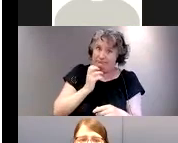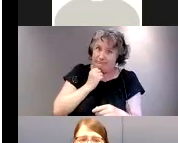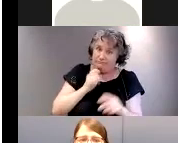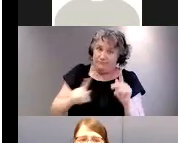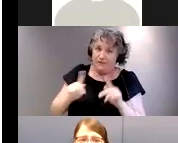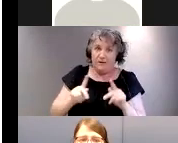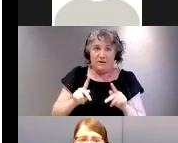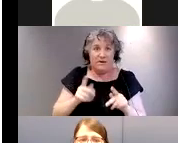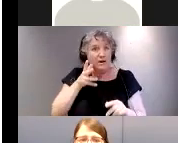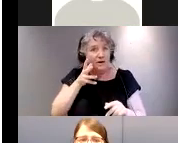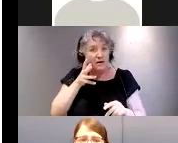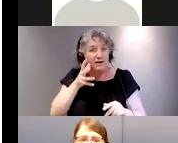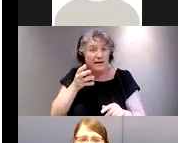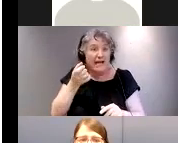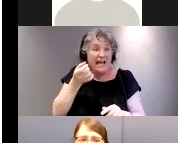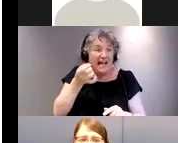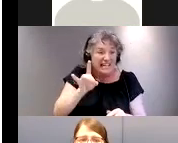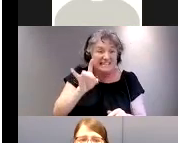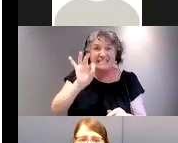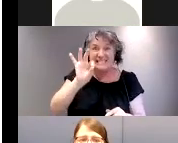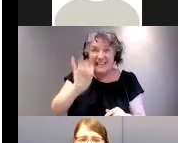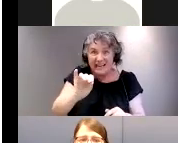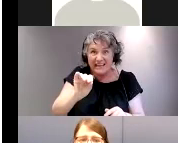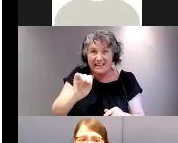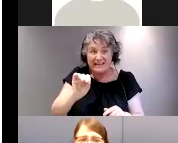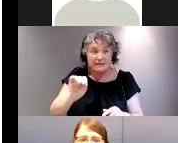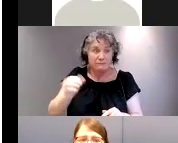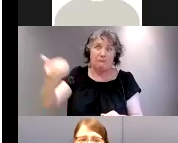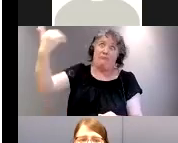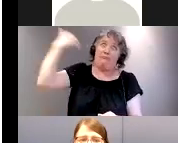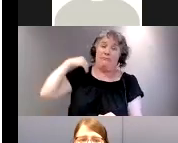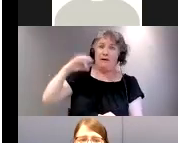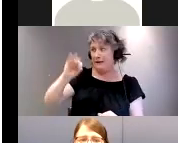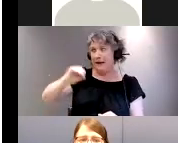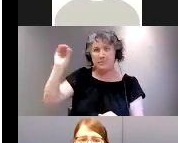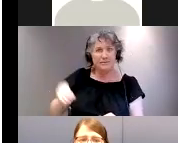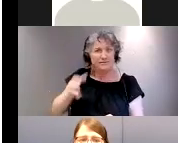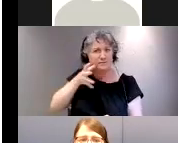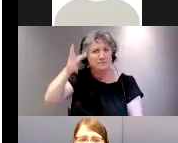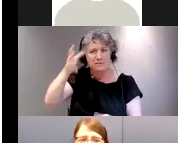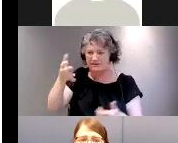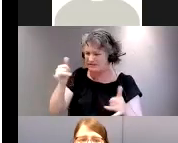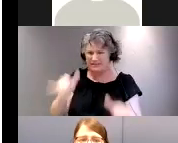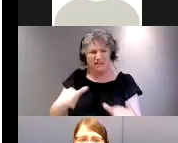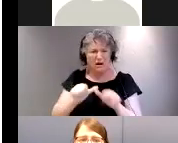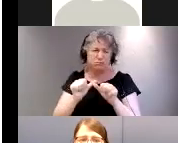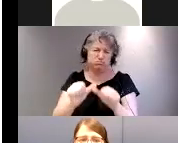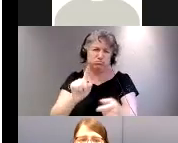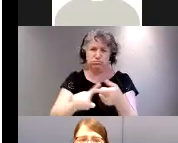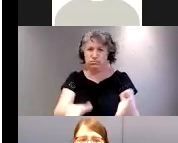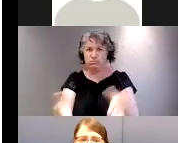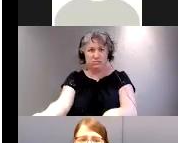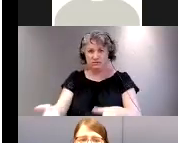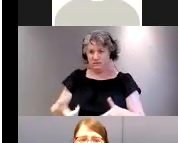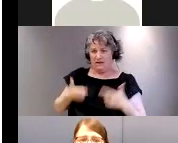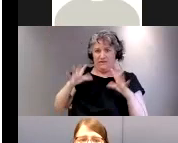1890, 90% of grandparents lived at home with family. You were right there. The family was taking care of things. There was no dispute about that. You